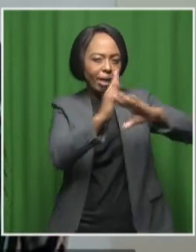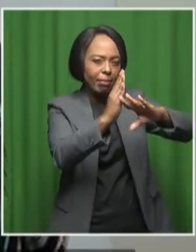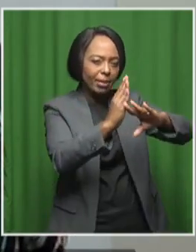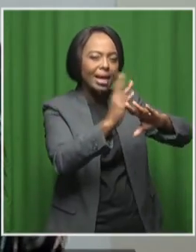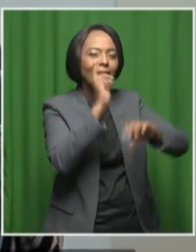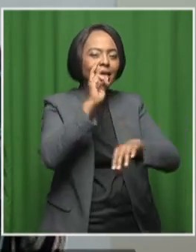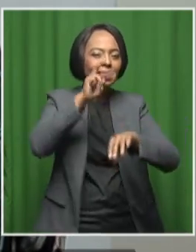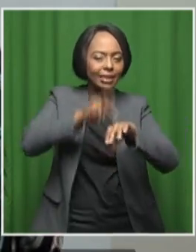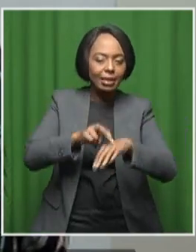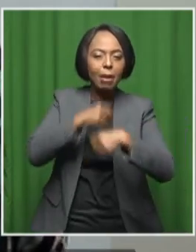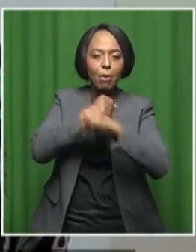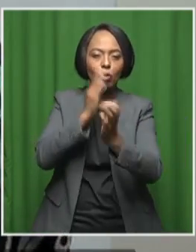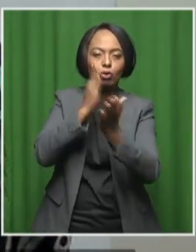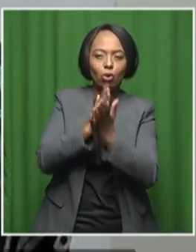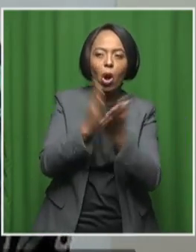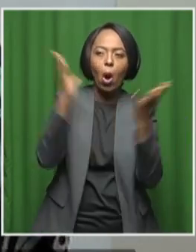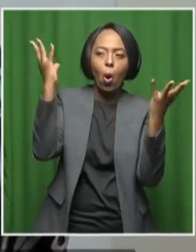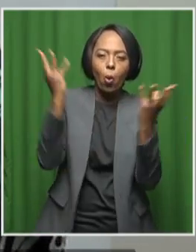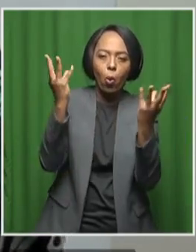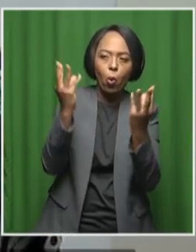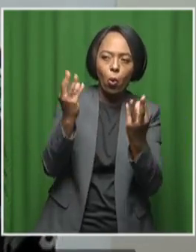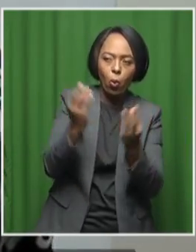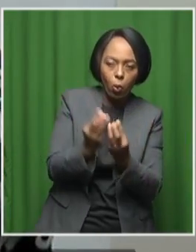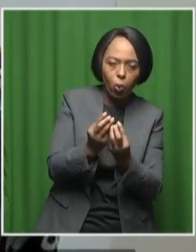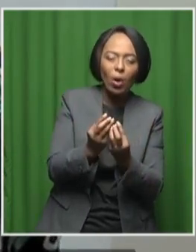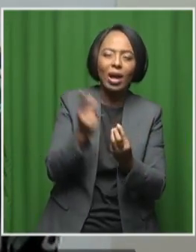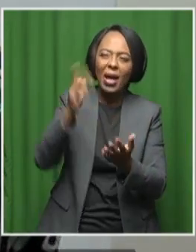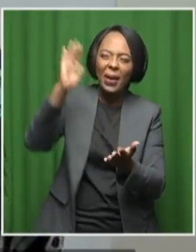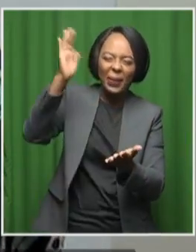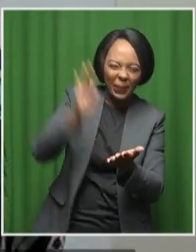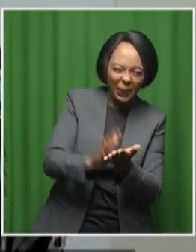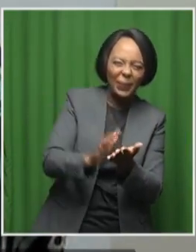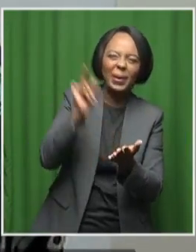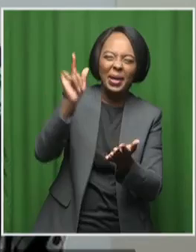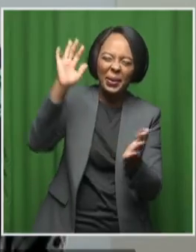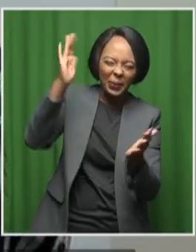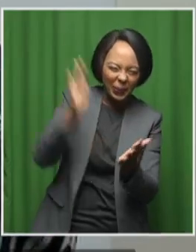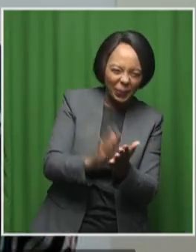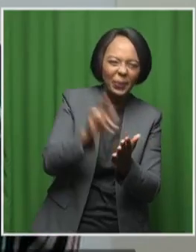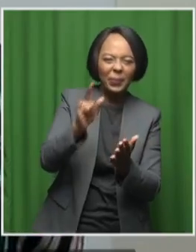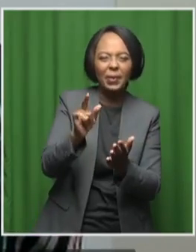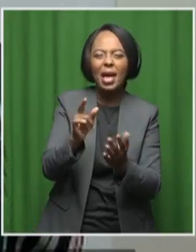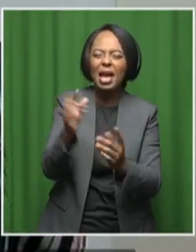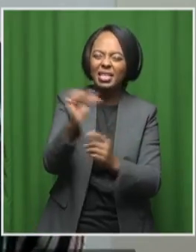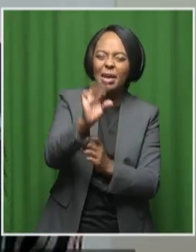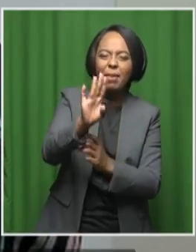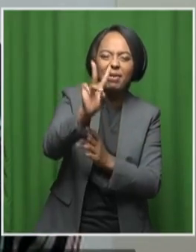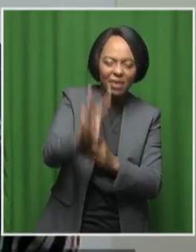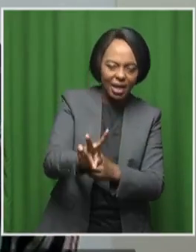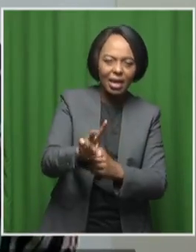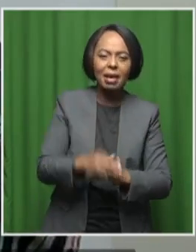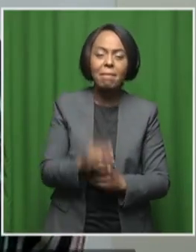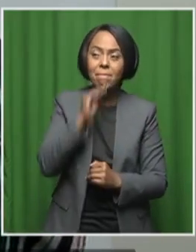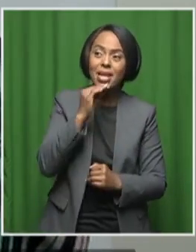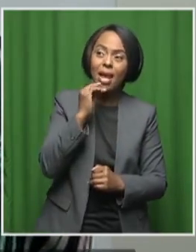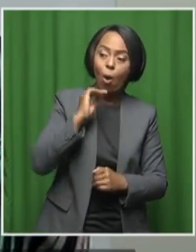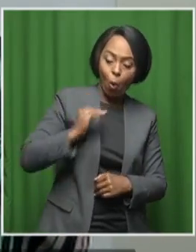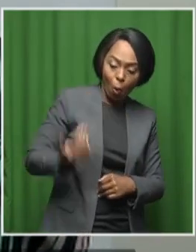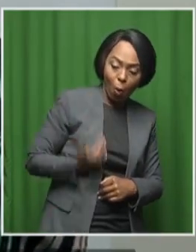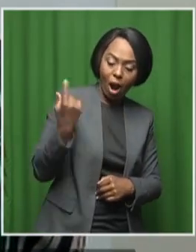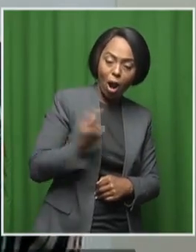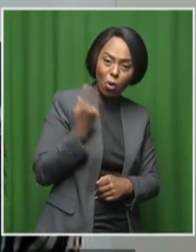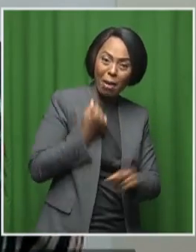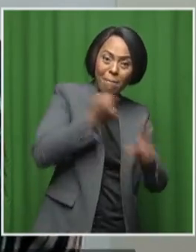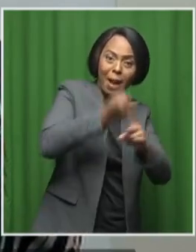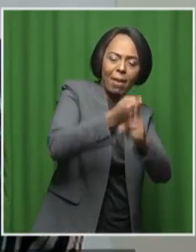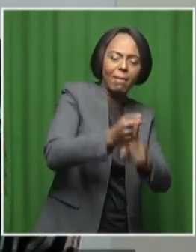to see the numbers of gender-based violence go down. It is not a fight that requires women alone. It is a fight